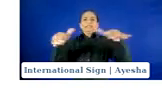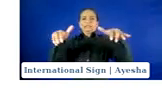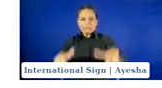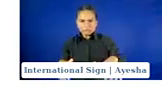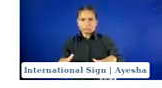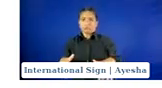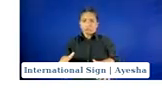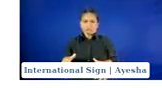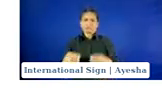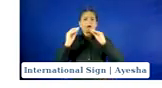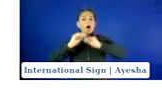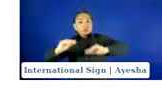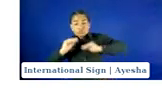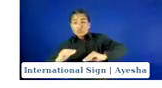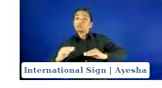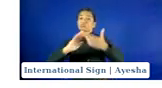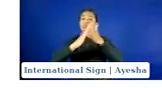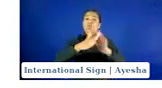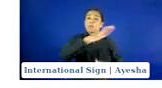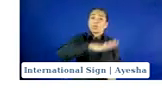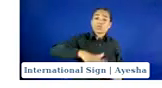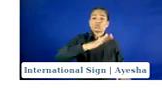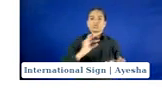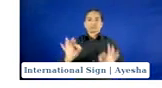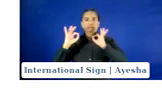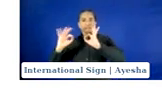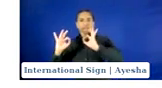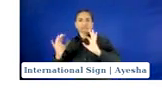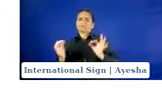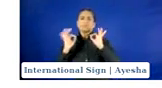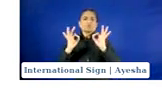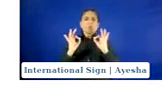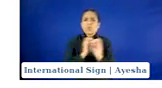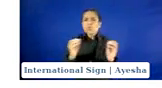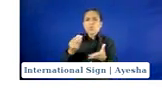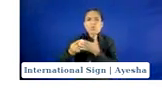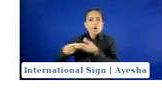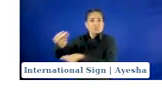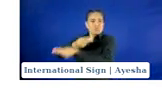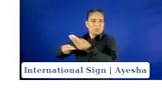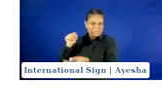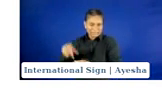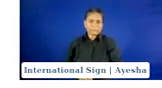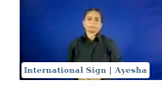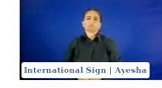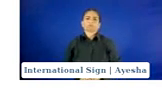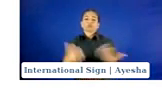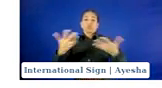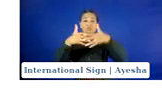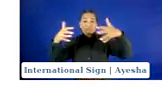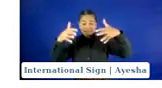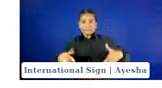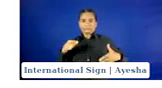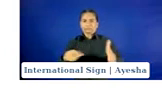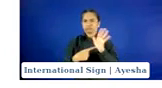we can have a robust system that speaks to the MIS on disability, we should be able to see